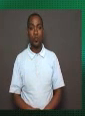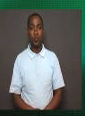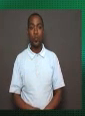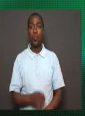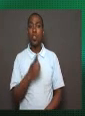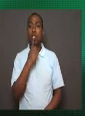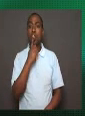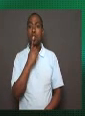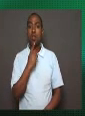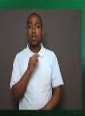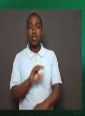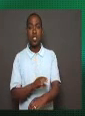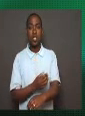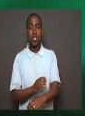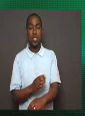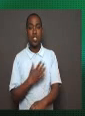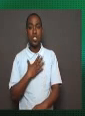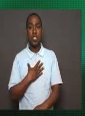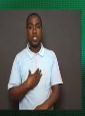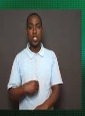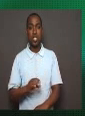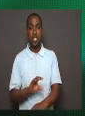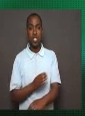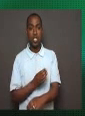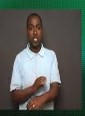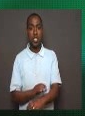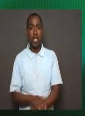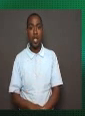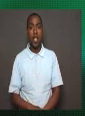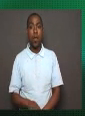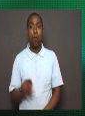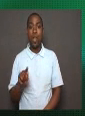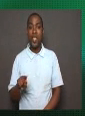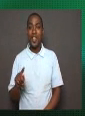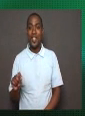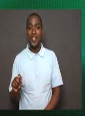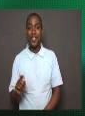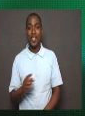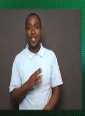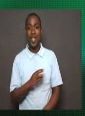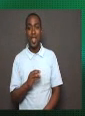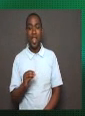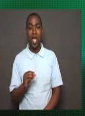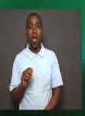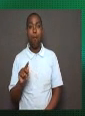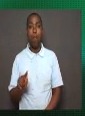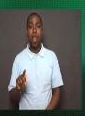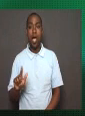red cells, white cells, platelets, and plasma.